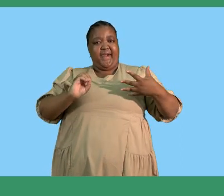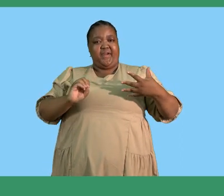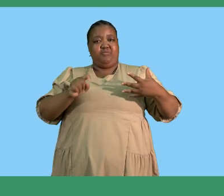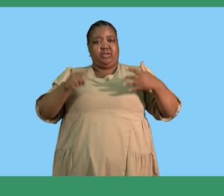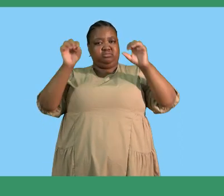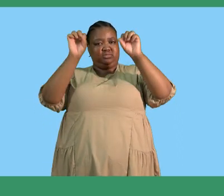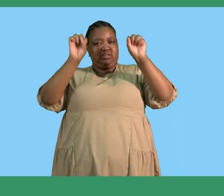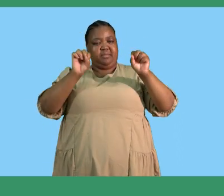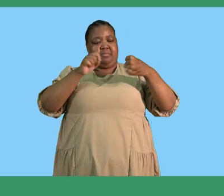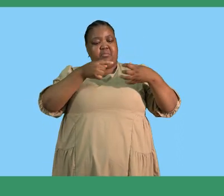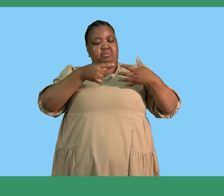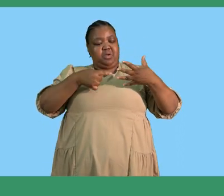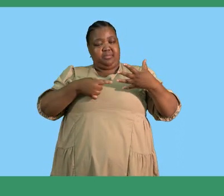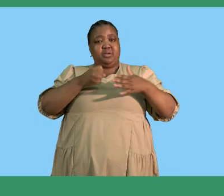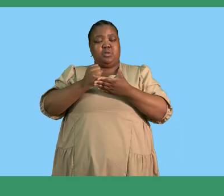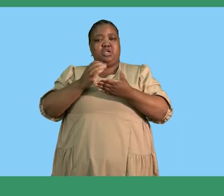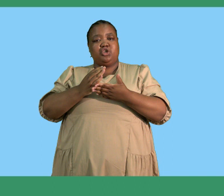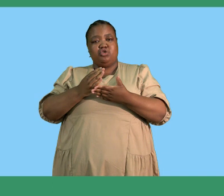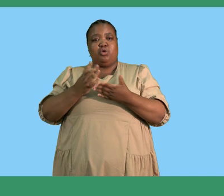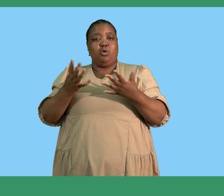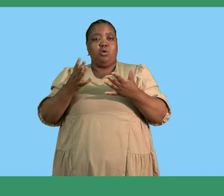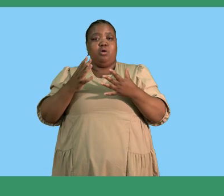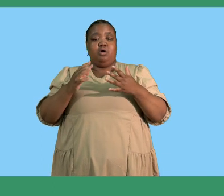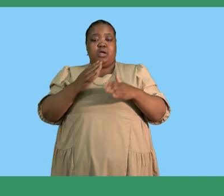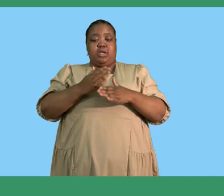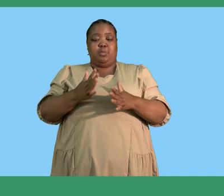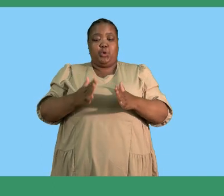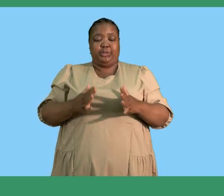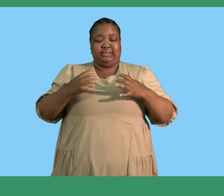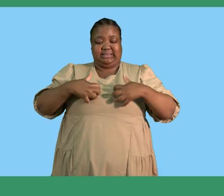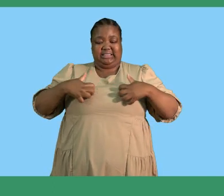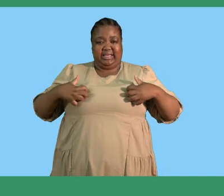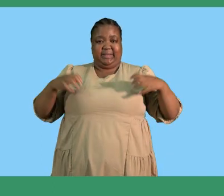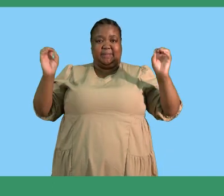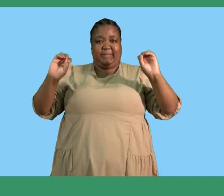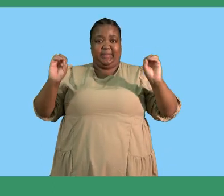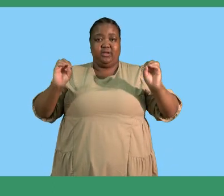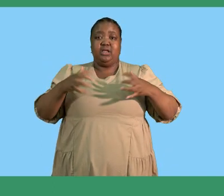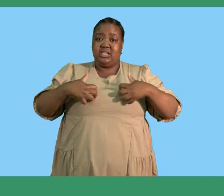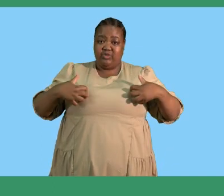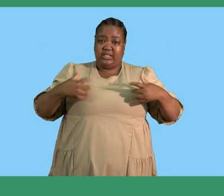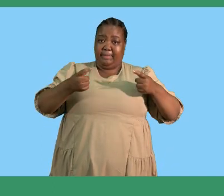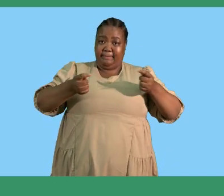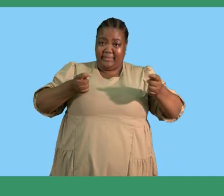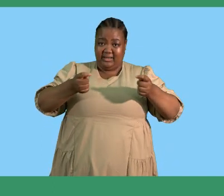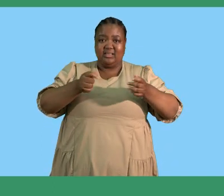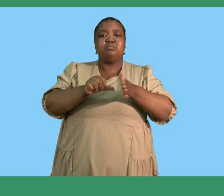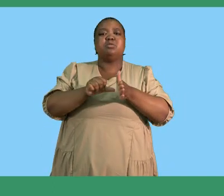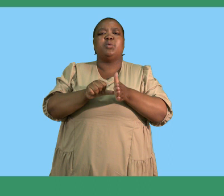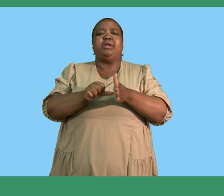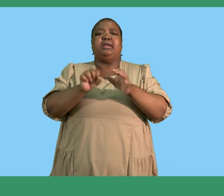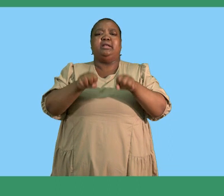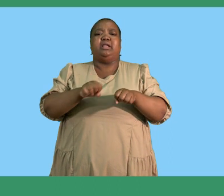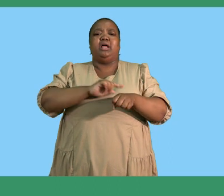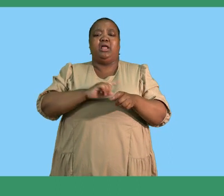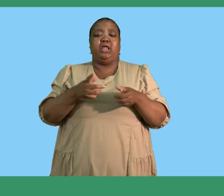that your employees do not have stress. And it is important for you to manage stress because if you do